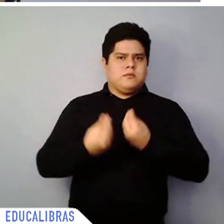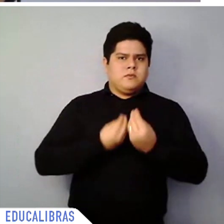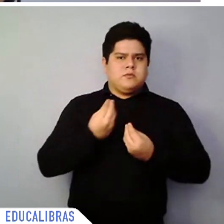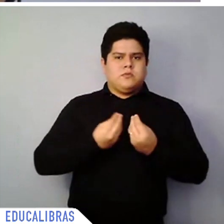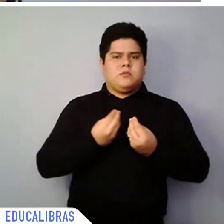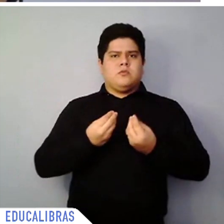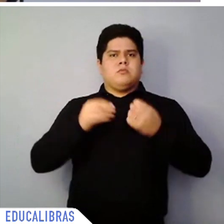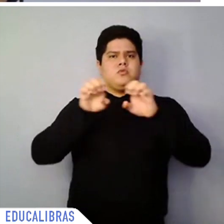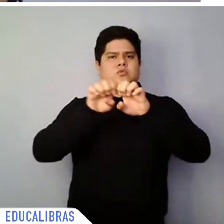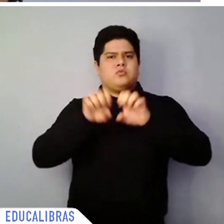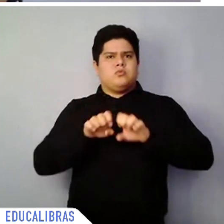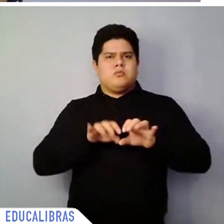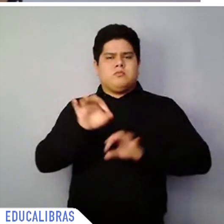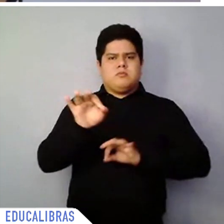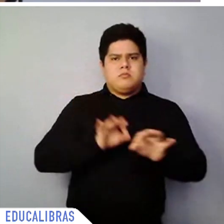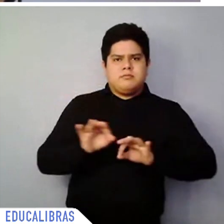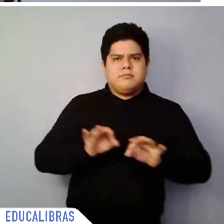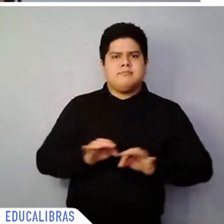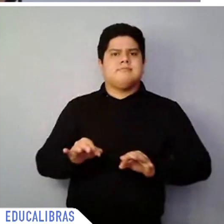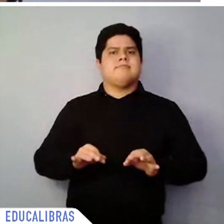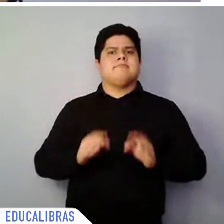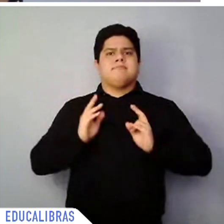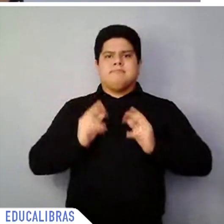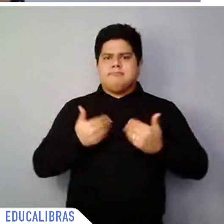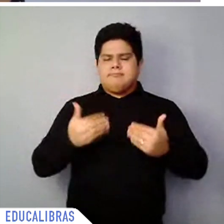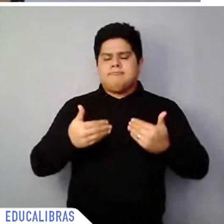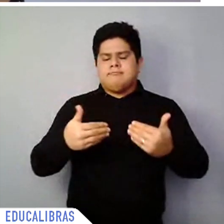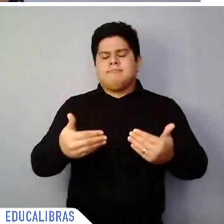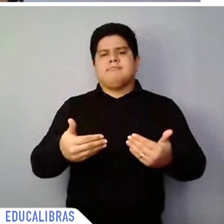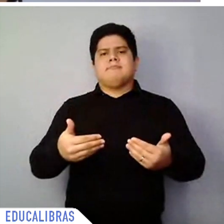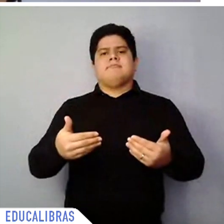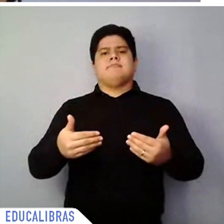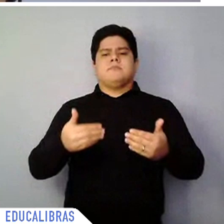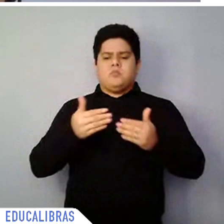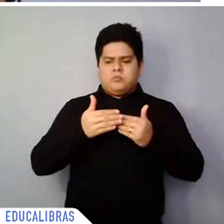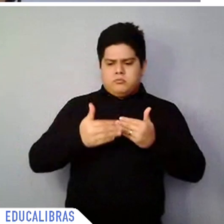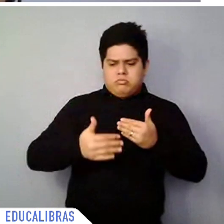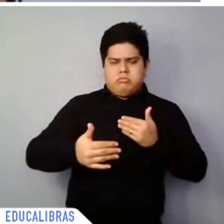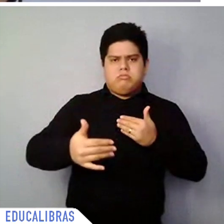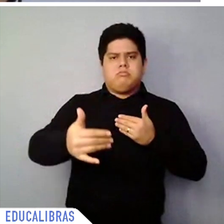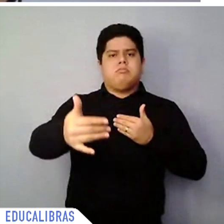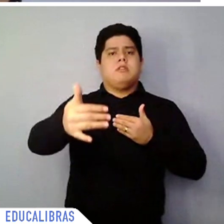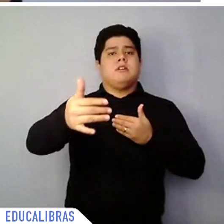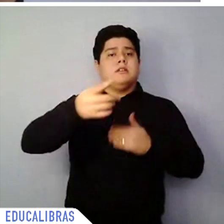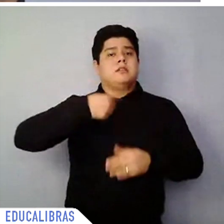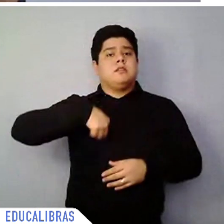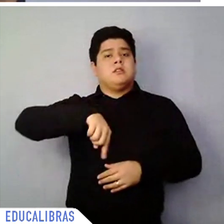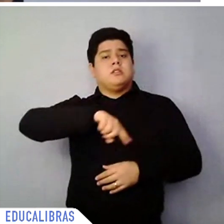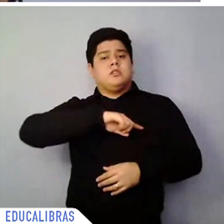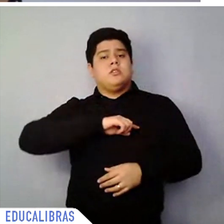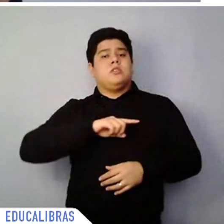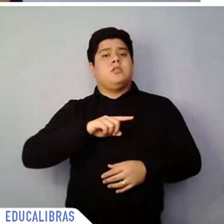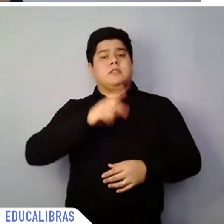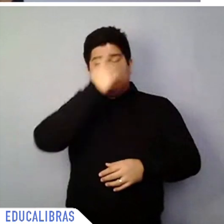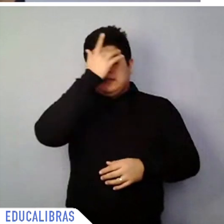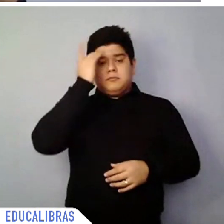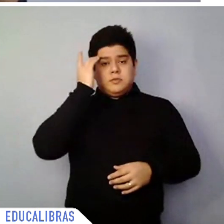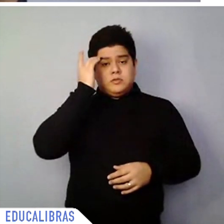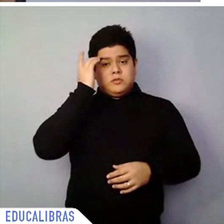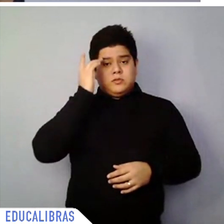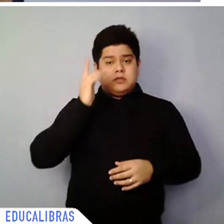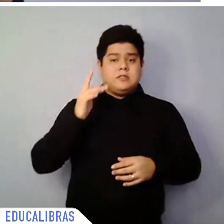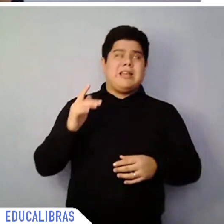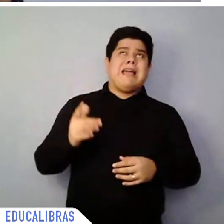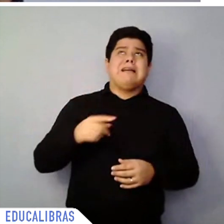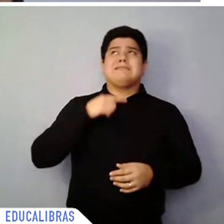it's important to find out how this is going to happen and how the infrastructure to do this is going to be, so that we can carry out